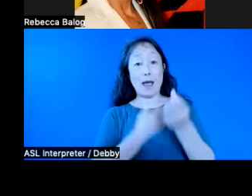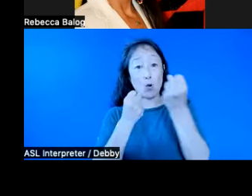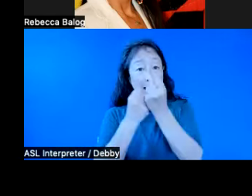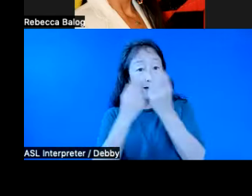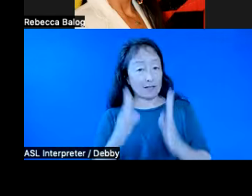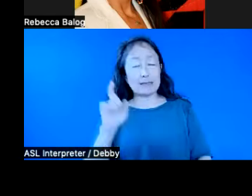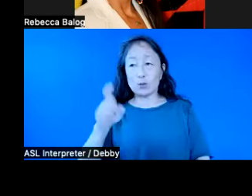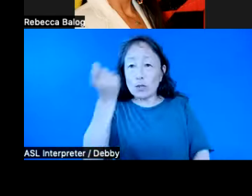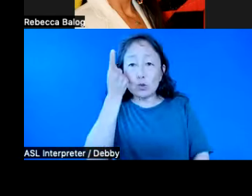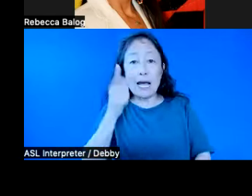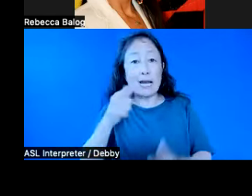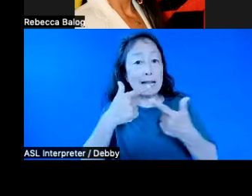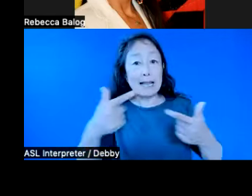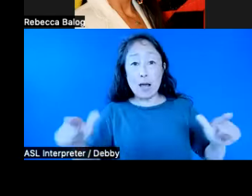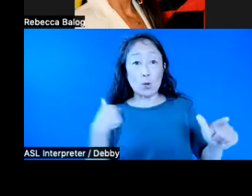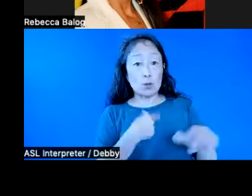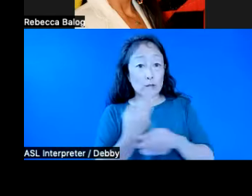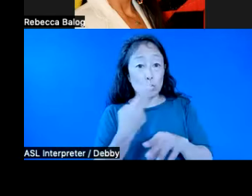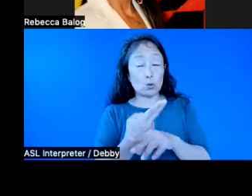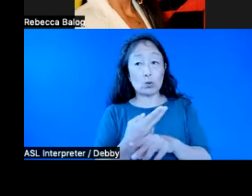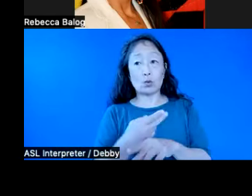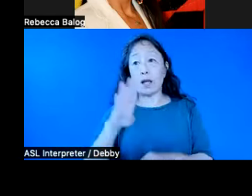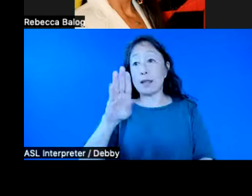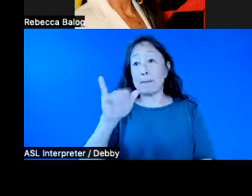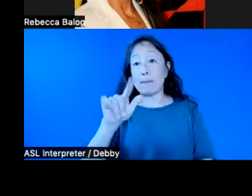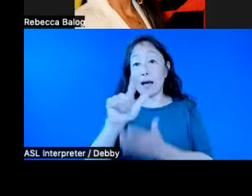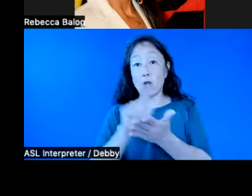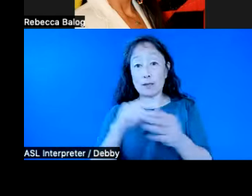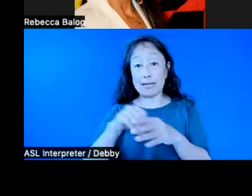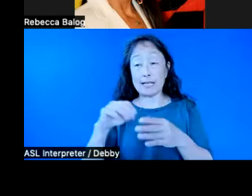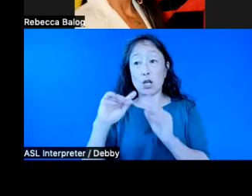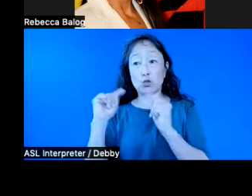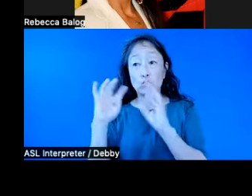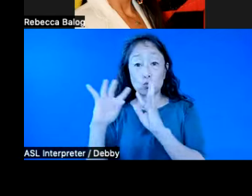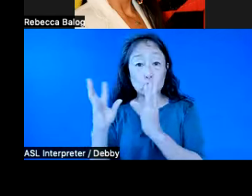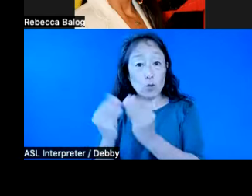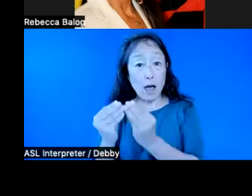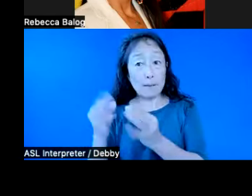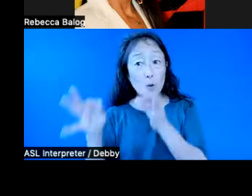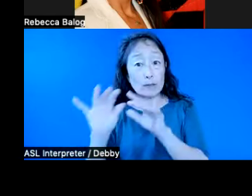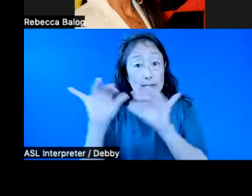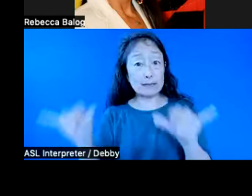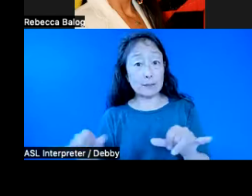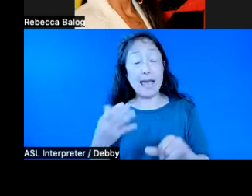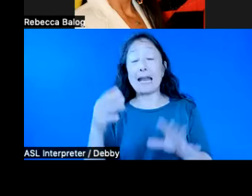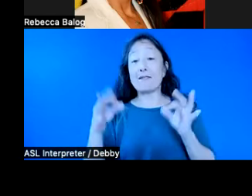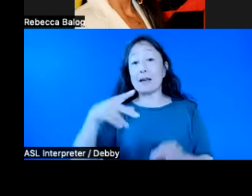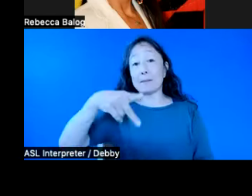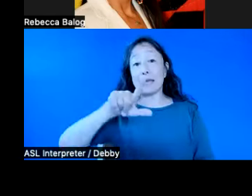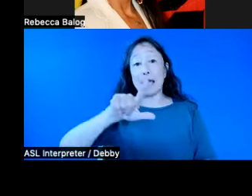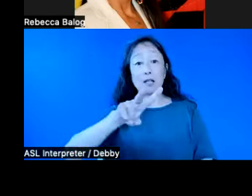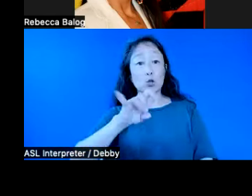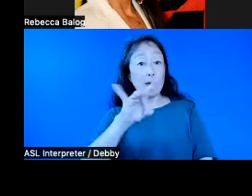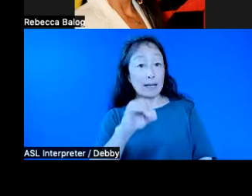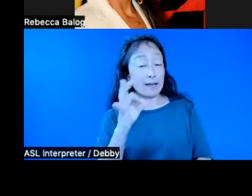the bylaws within the tribal court system, and then also if it's PL 280 or if it happens off tribal land,